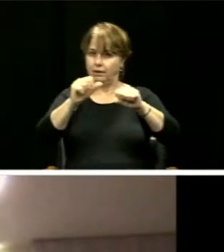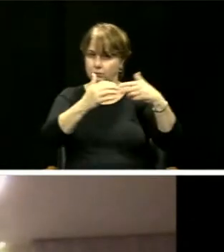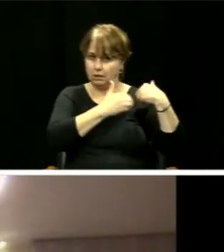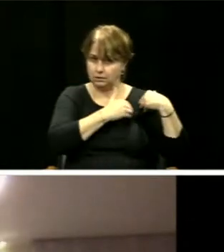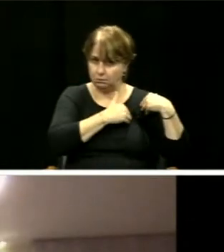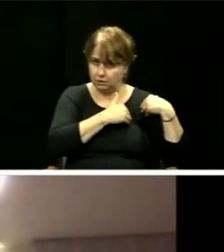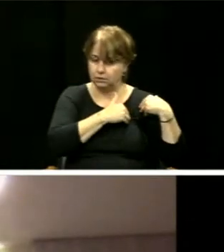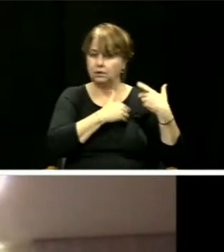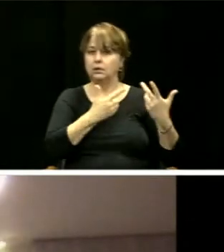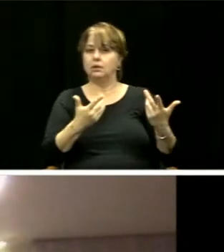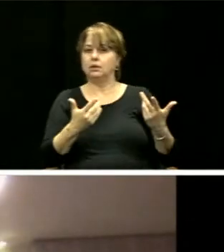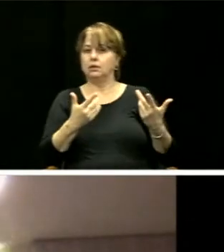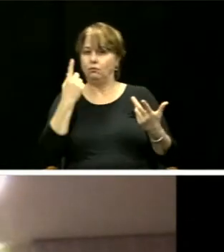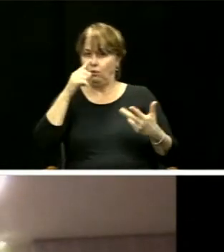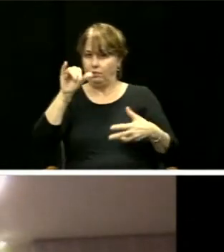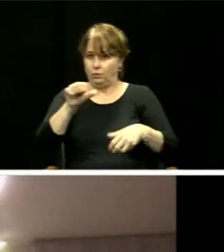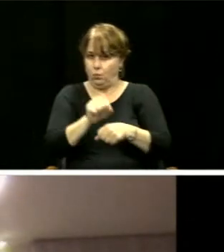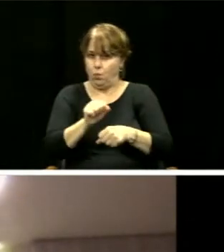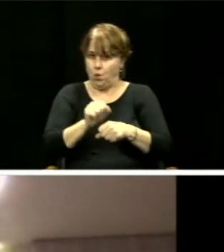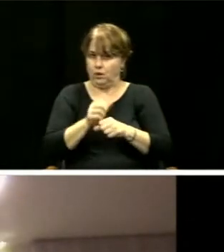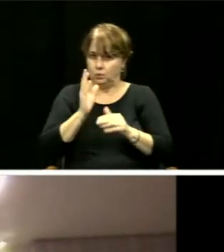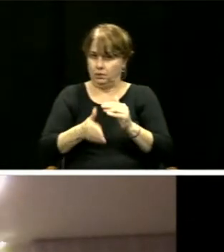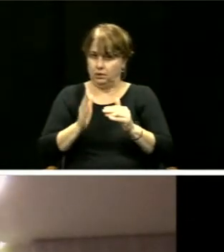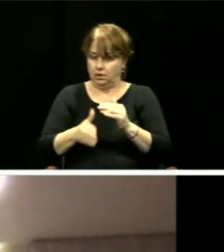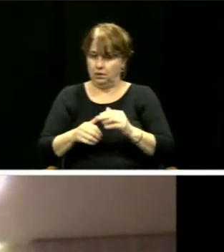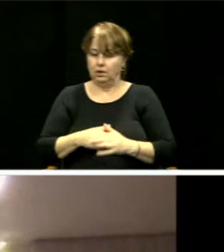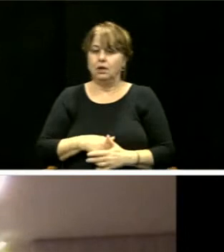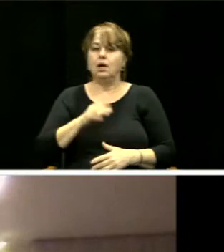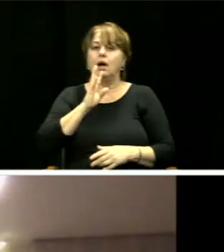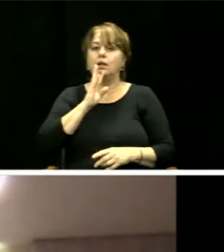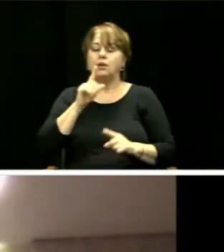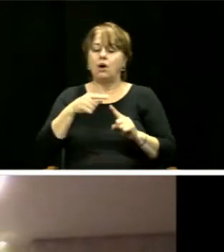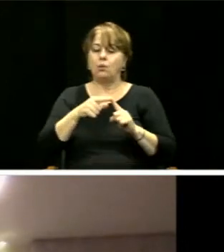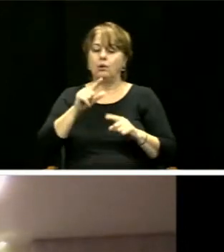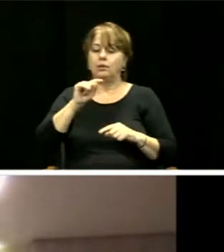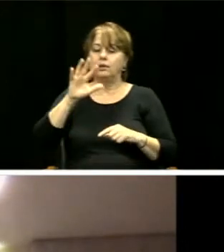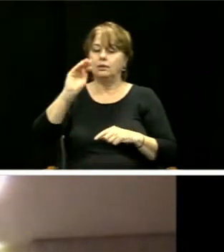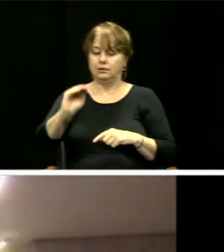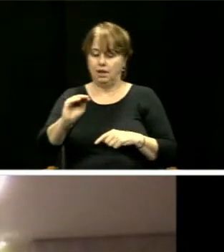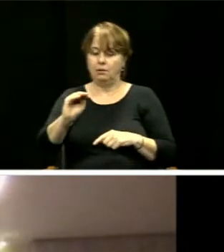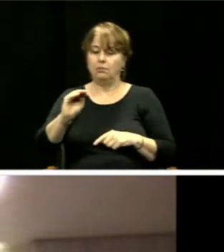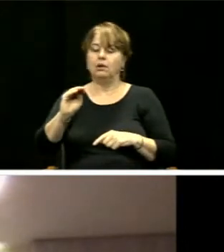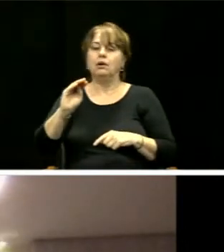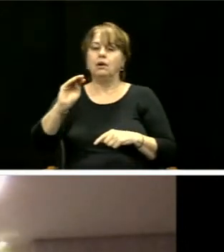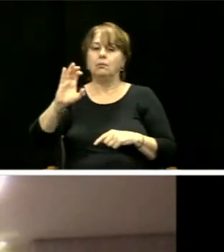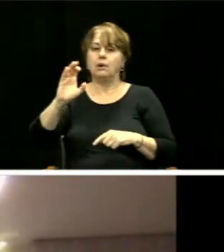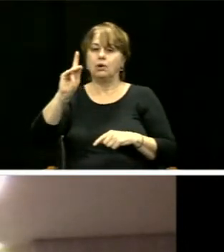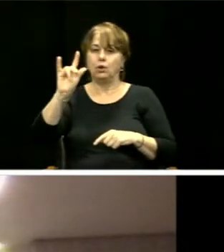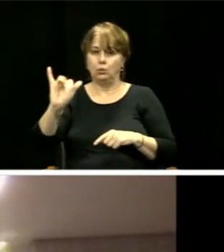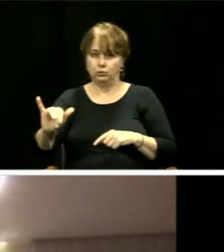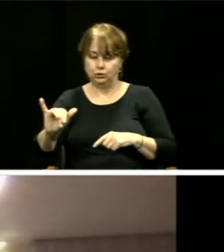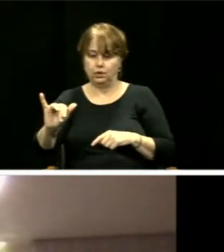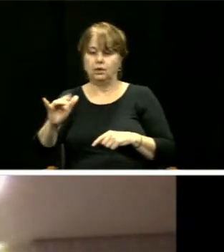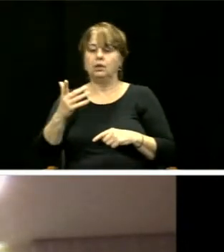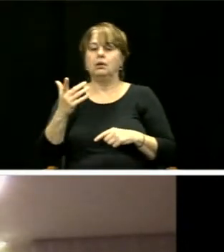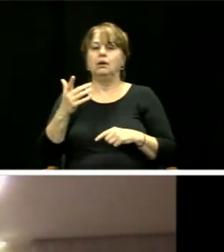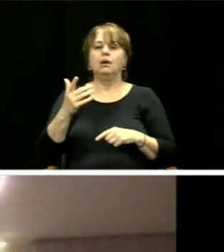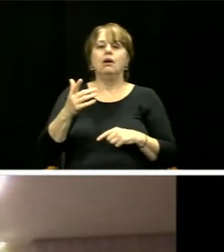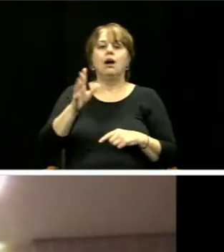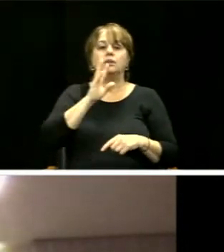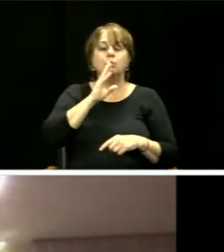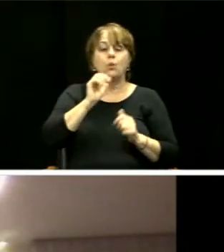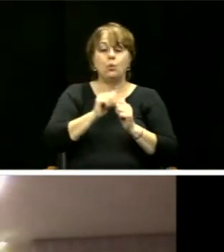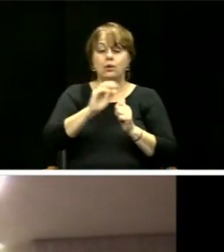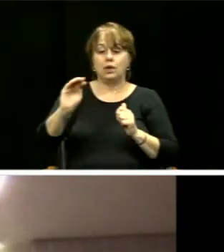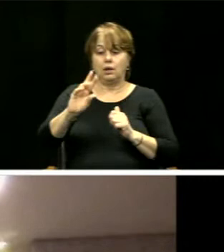that work to be done. I've spoken with Tim McClochie at length, and I understand his point, and I've spoken to the MDC, and I